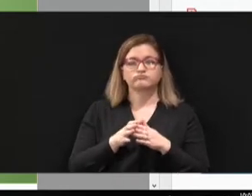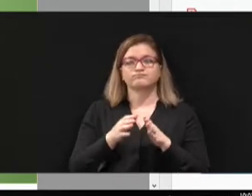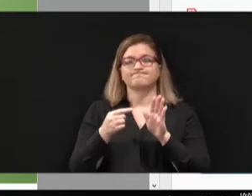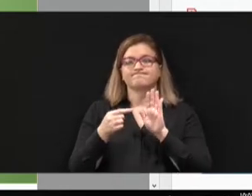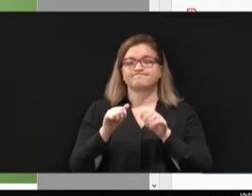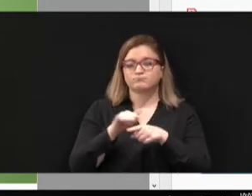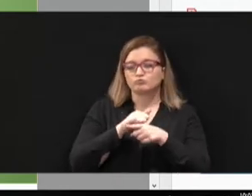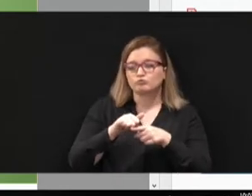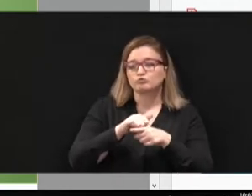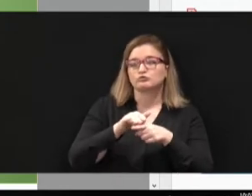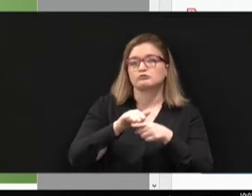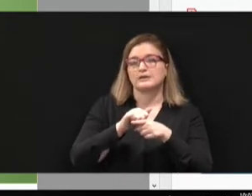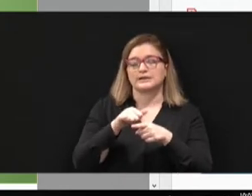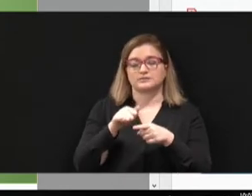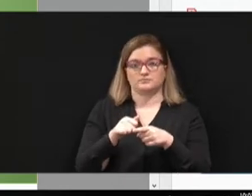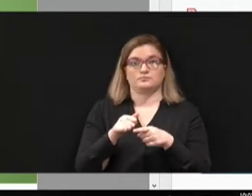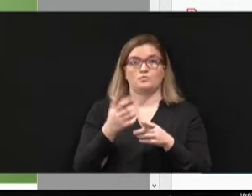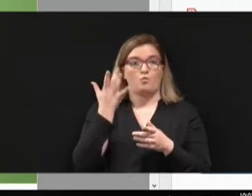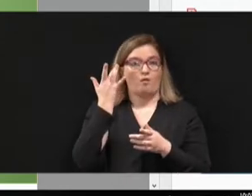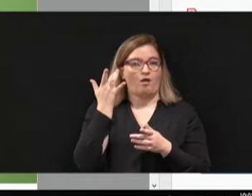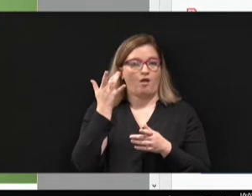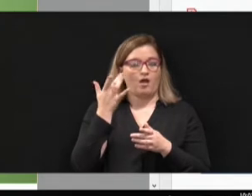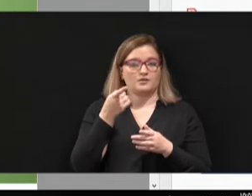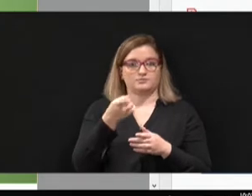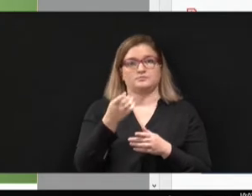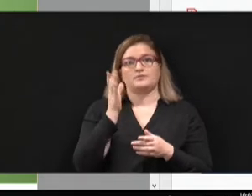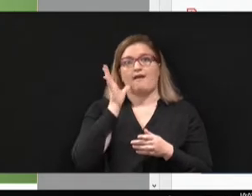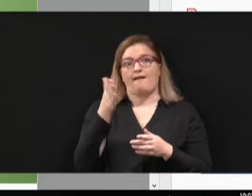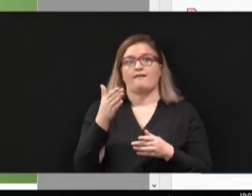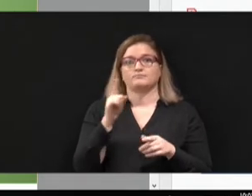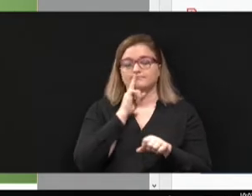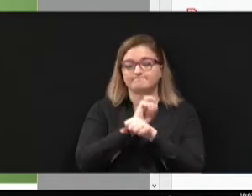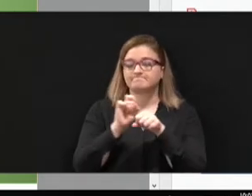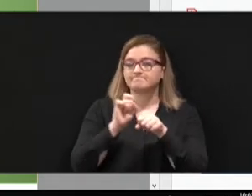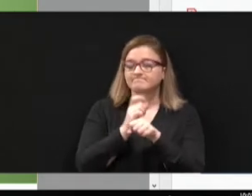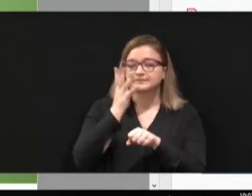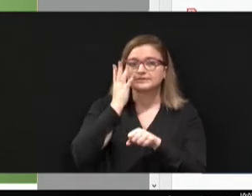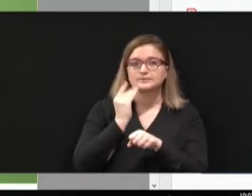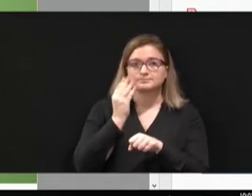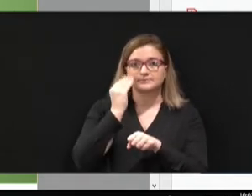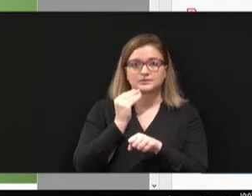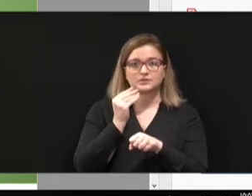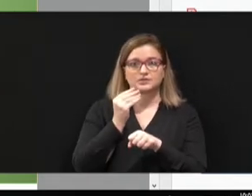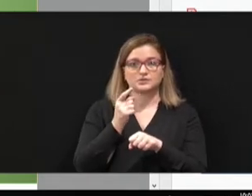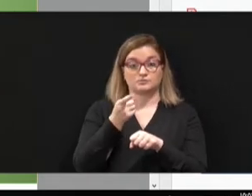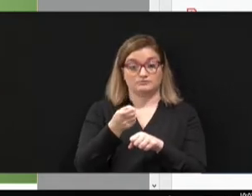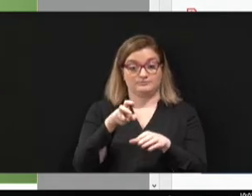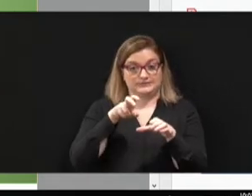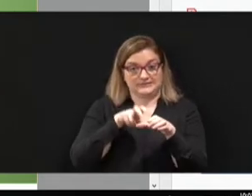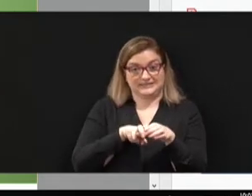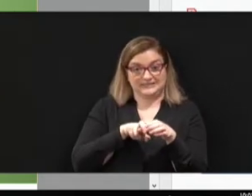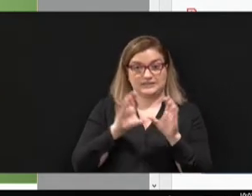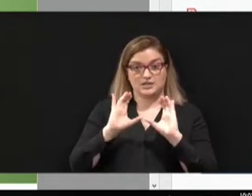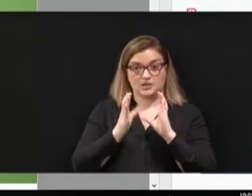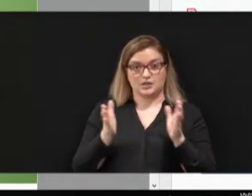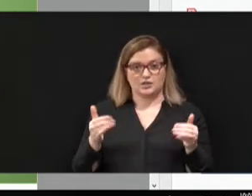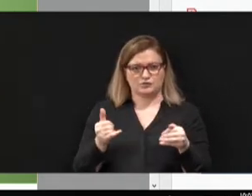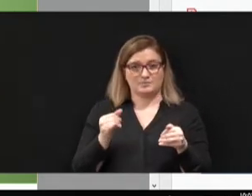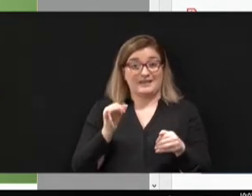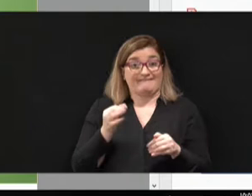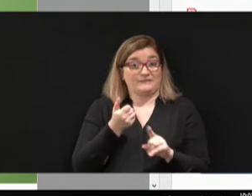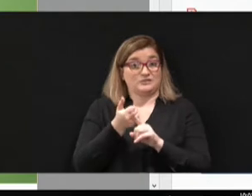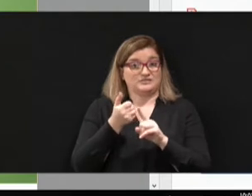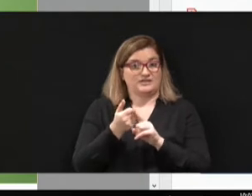you a hands-on experience of what it would feel like to be in the classroom if you had trouble